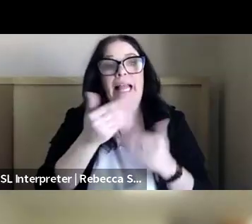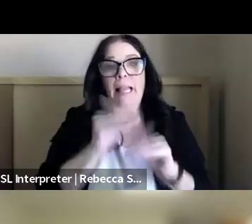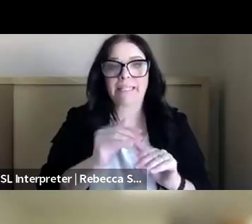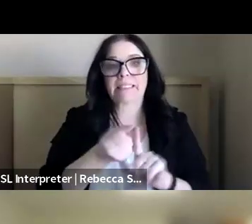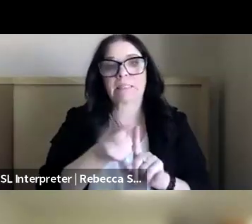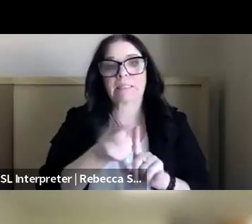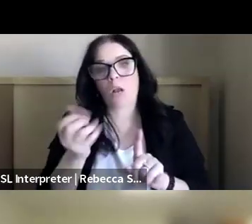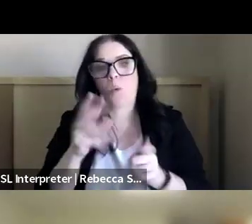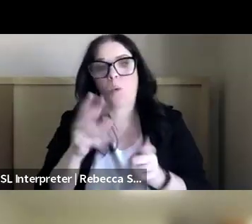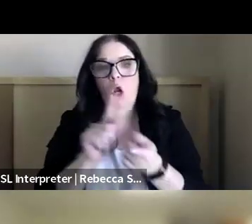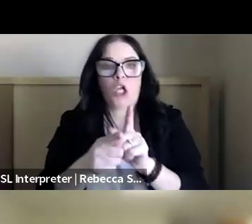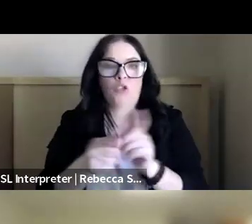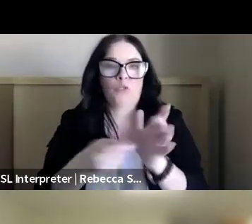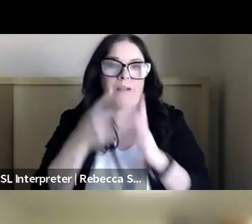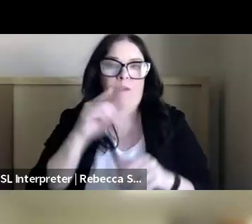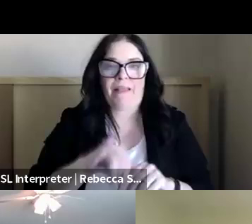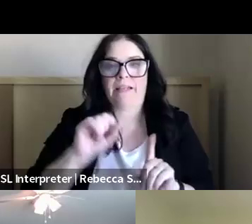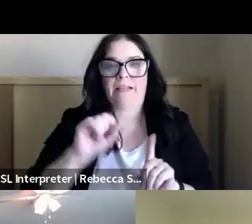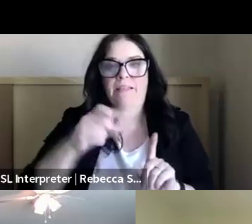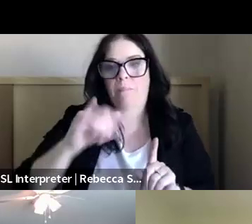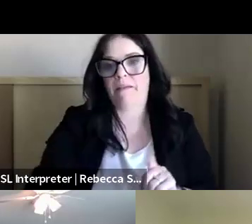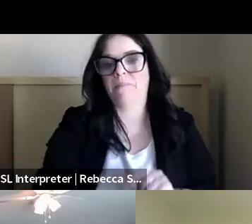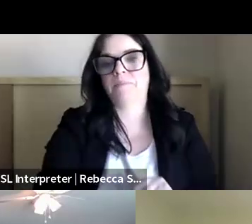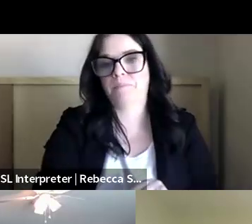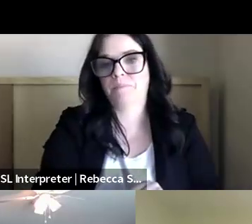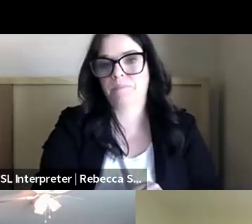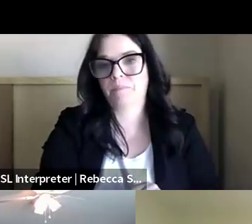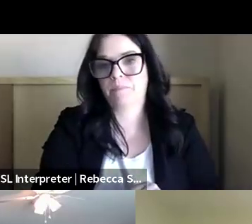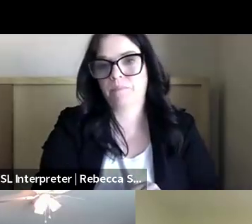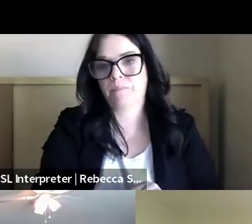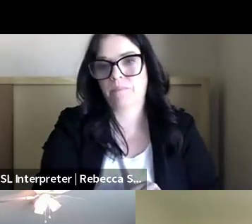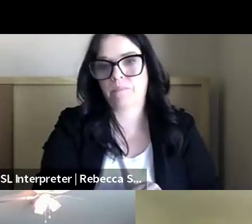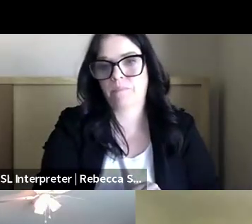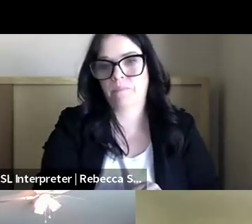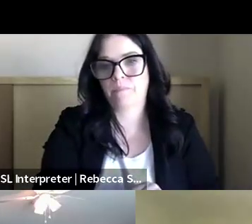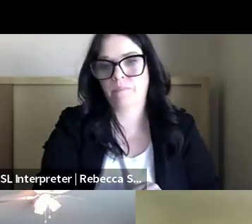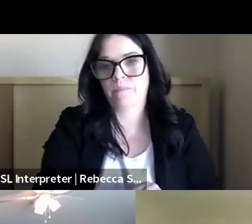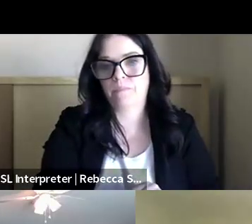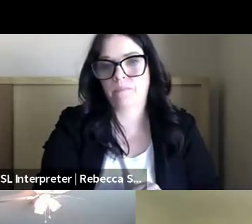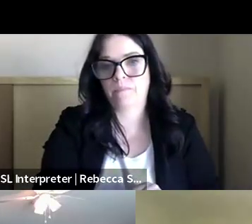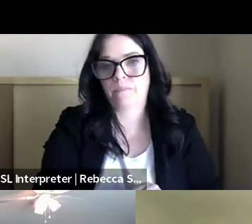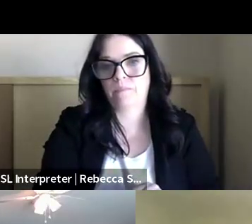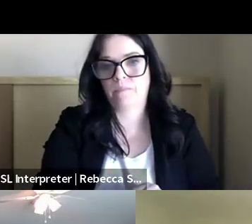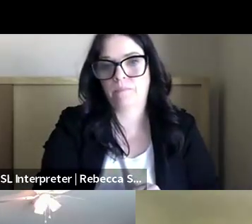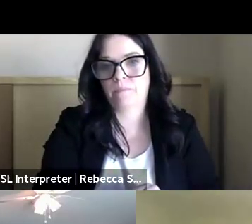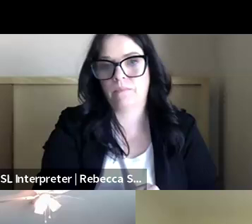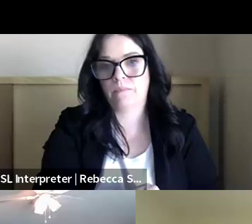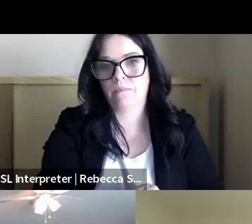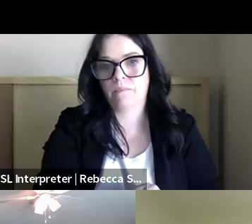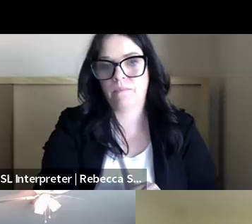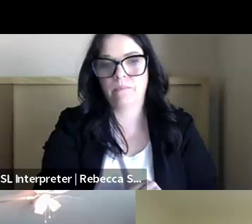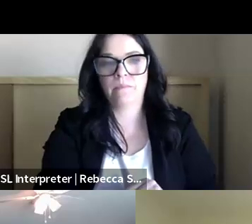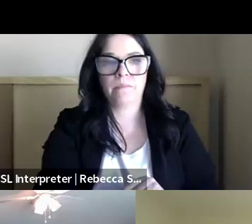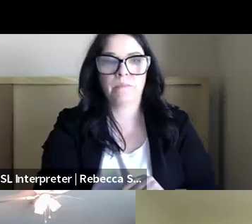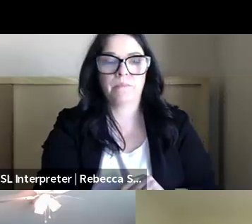the requirements for the spill. So this is a section, if there are specific things within your own state